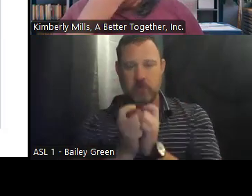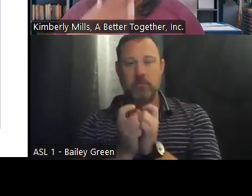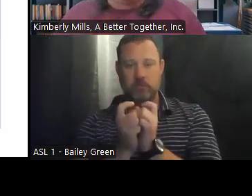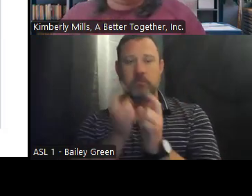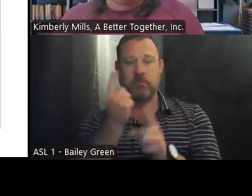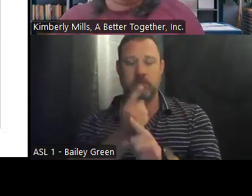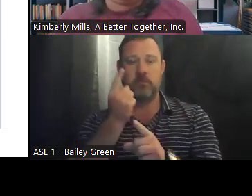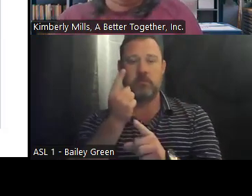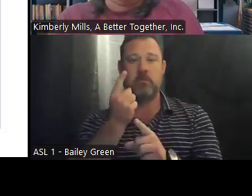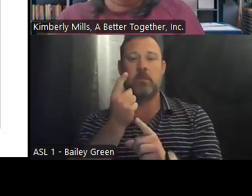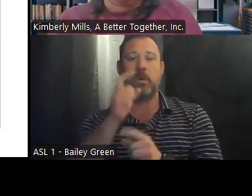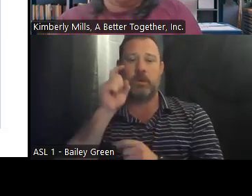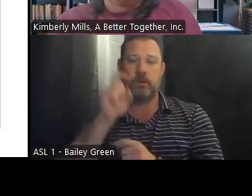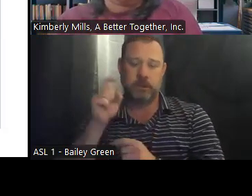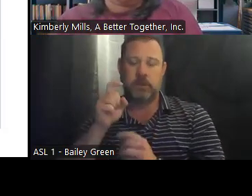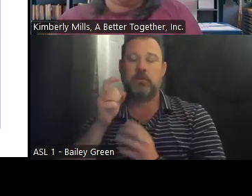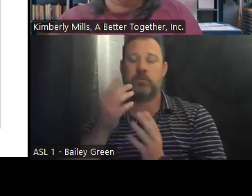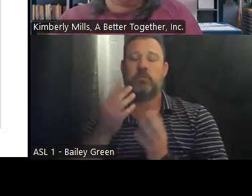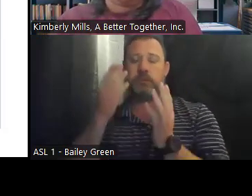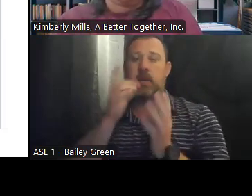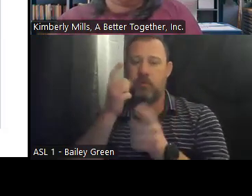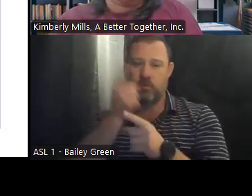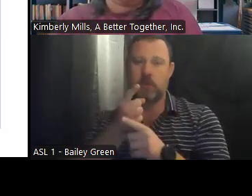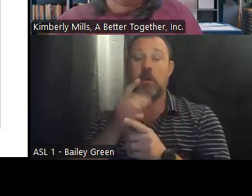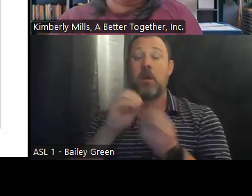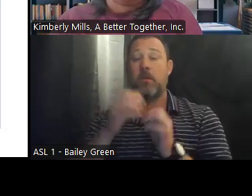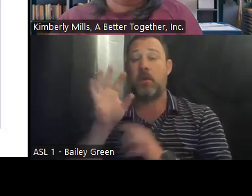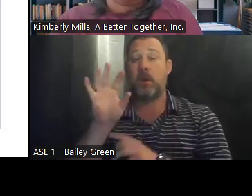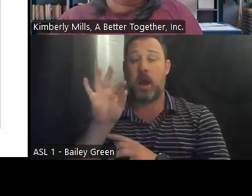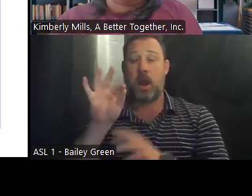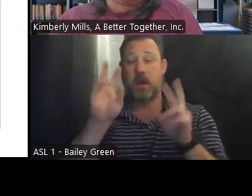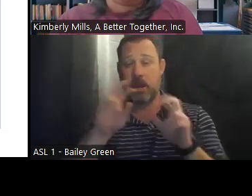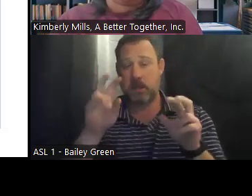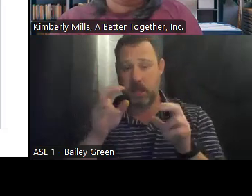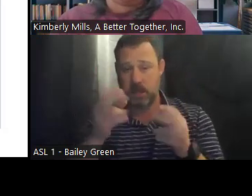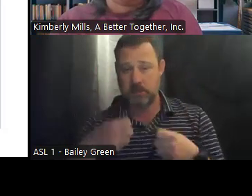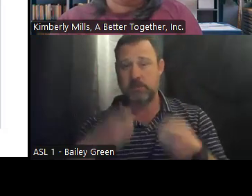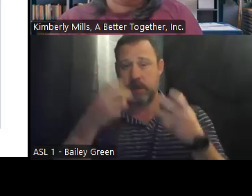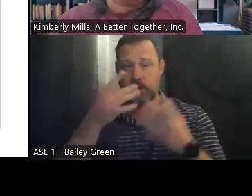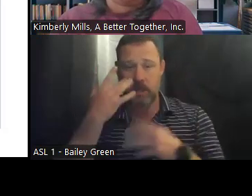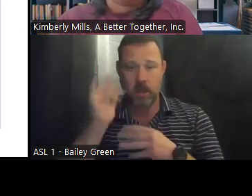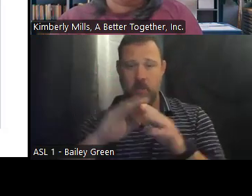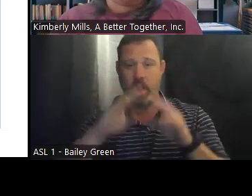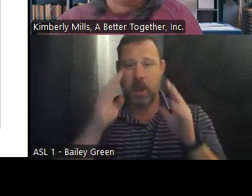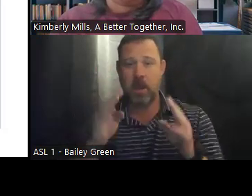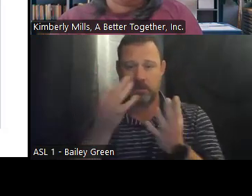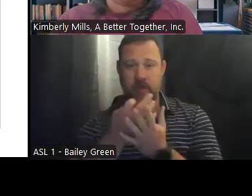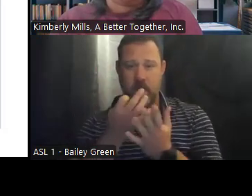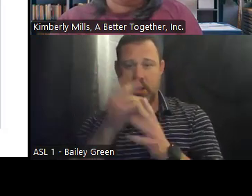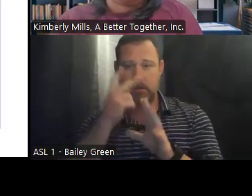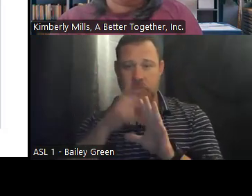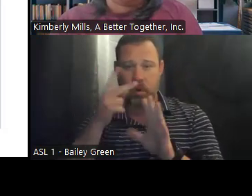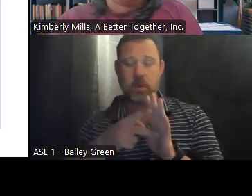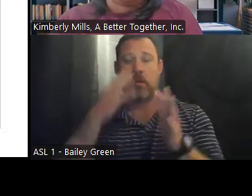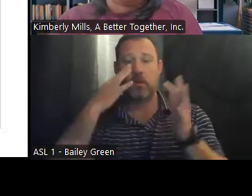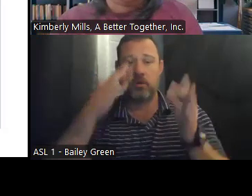And so we need to have that raised and corrected. Number 9, analyze spending from California's housing finance programs to